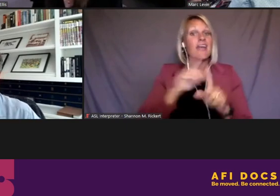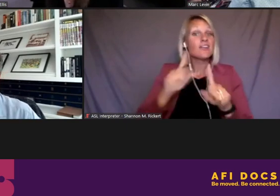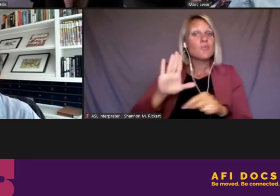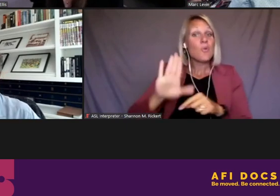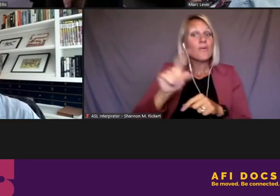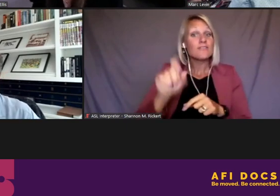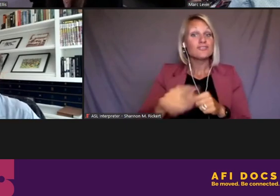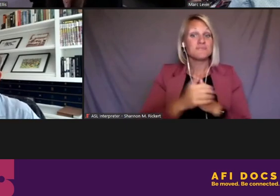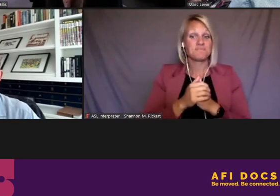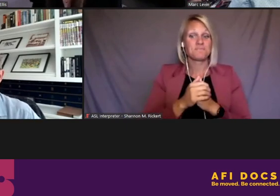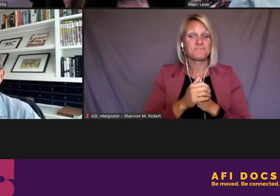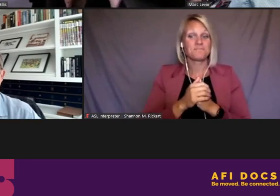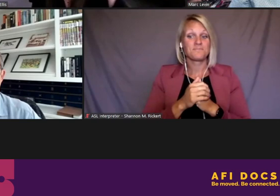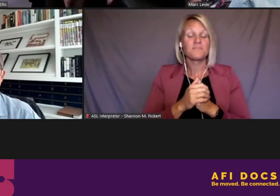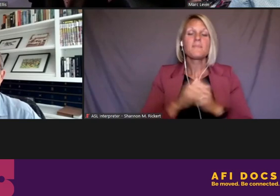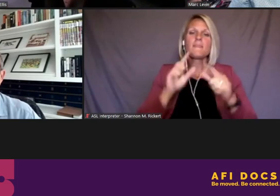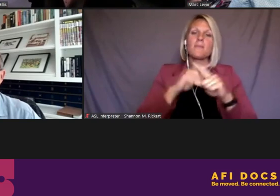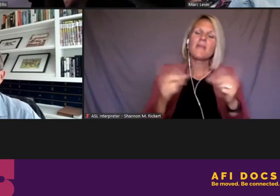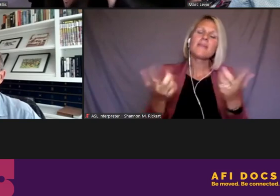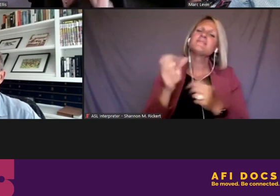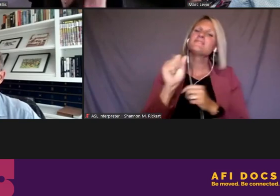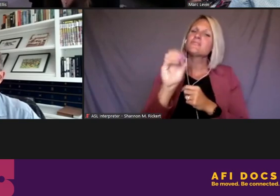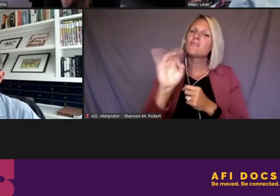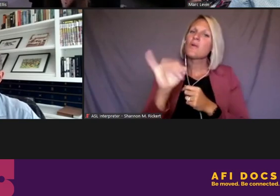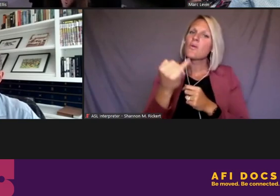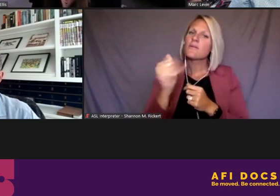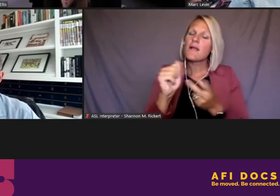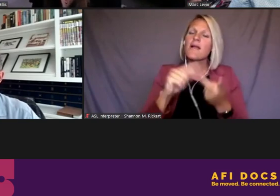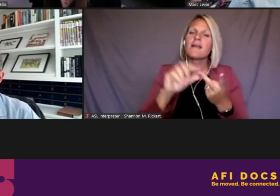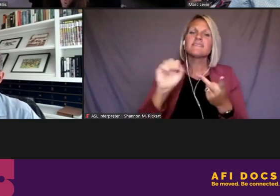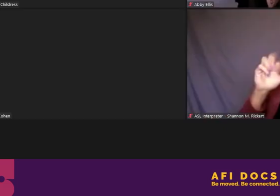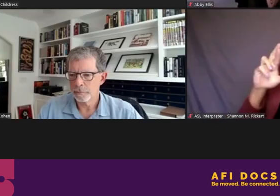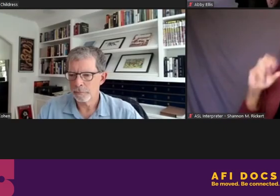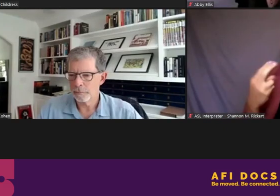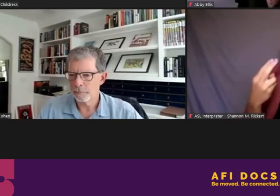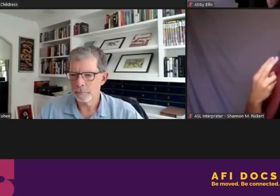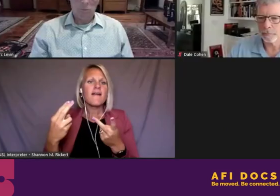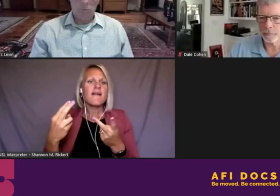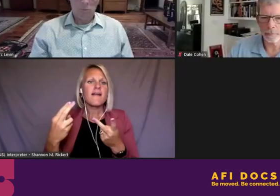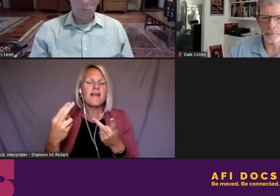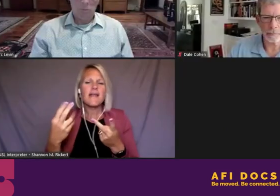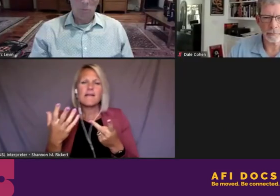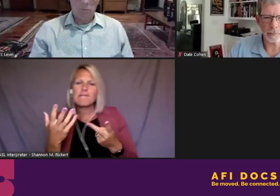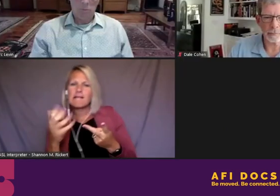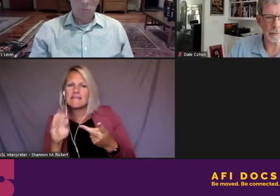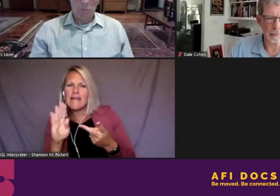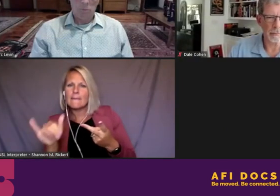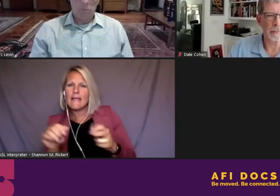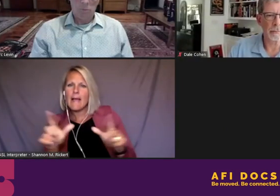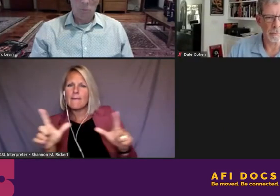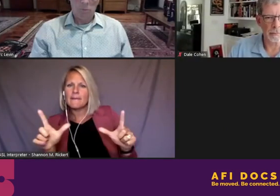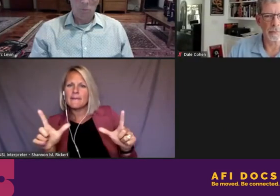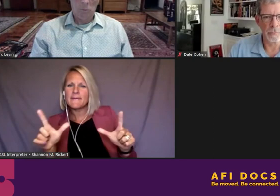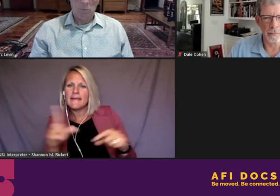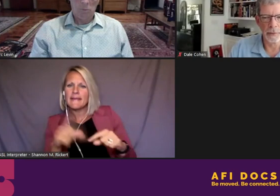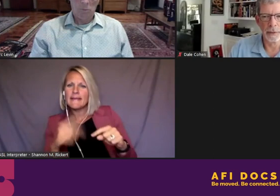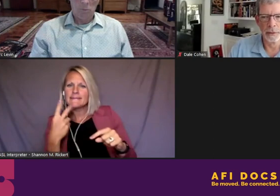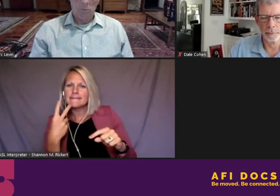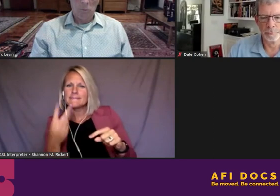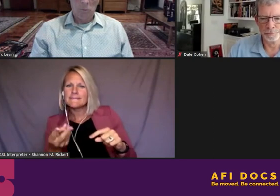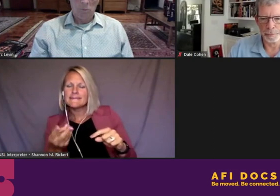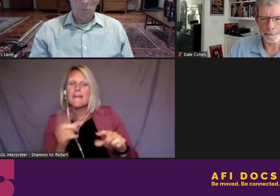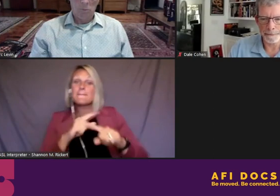but, but Sonia and Sarah, and I can't see if I, if Abby's up yet, but I'd love to invite you back.